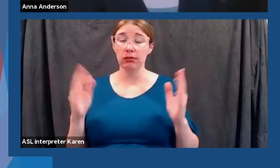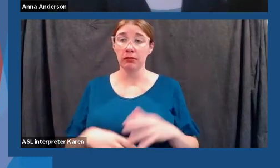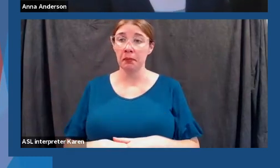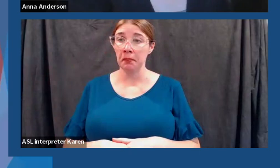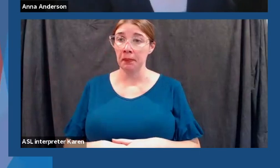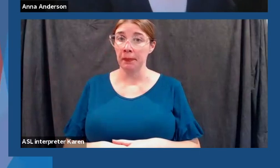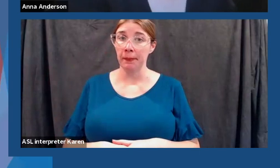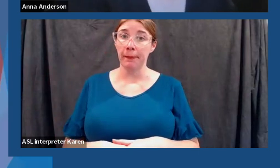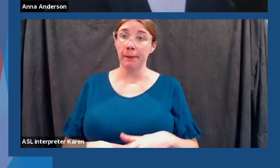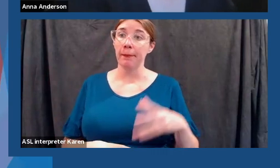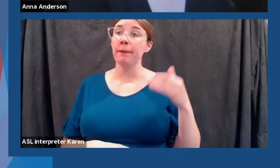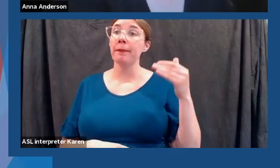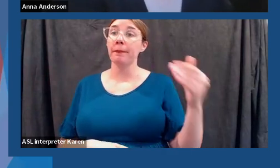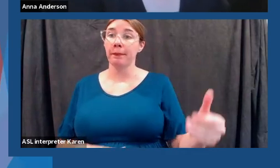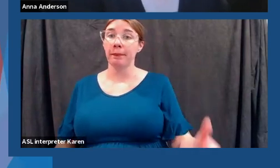What?